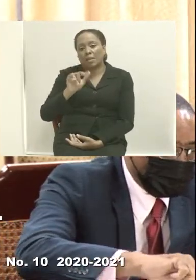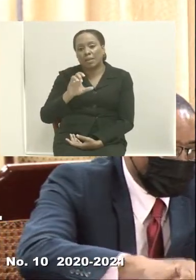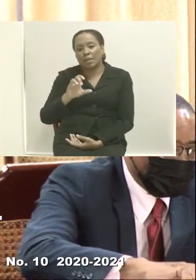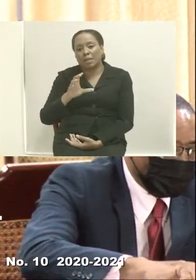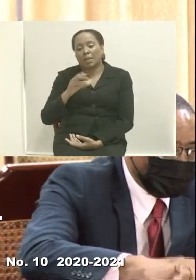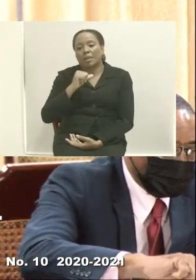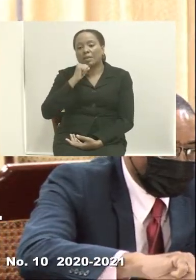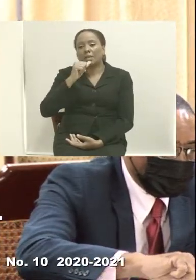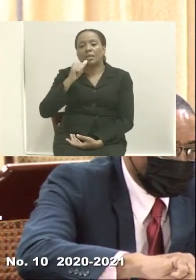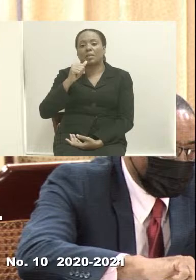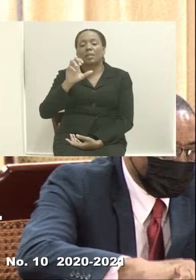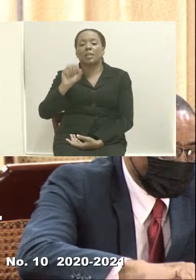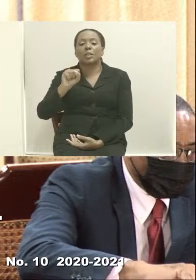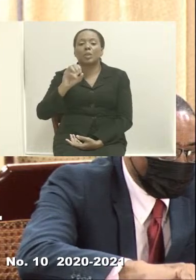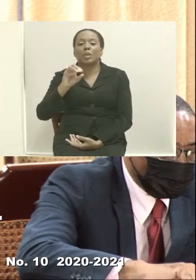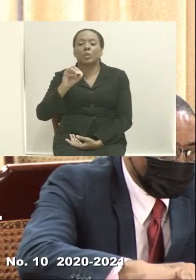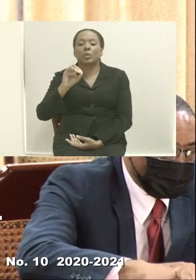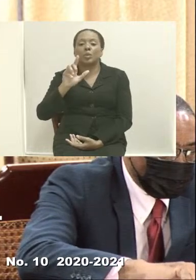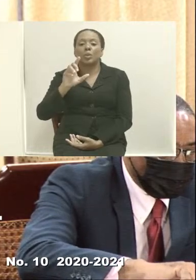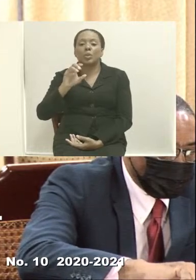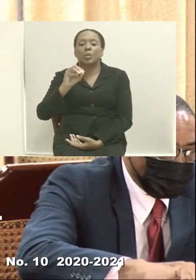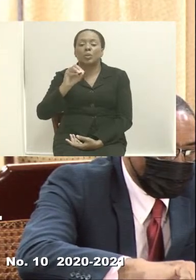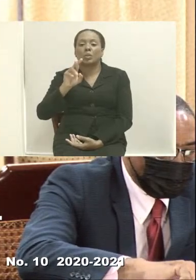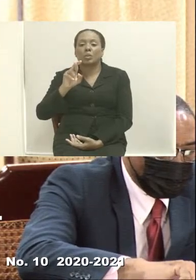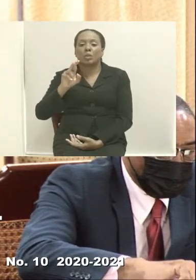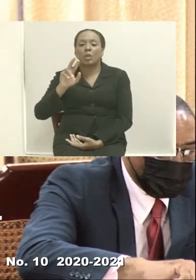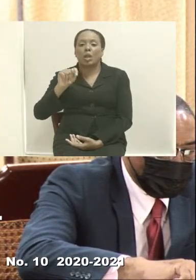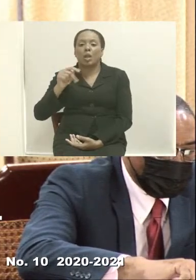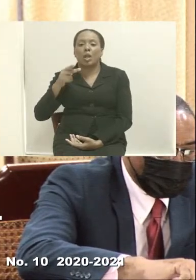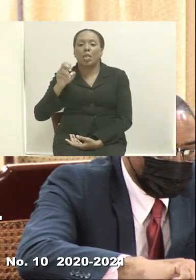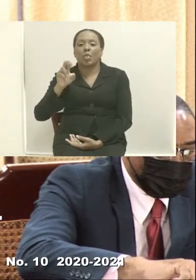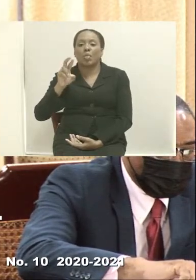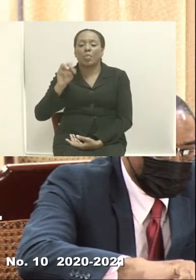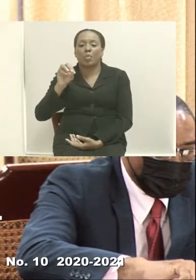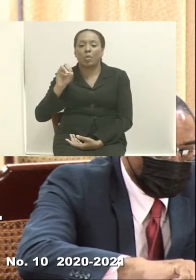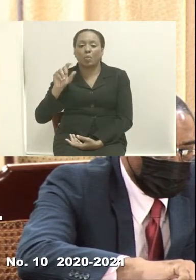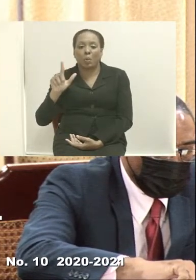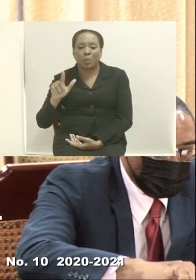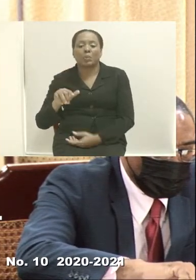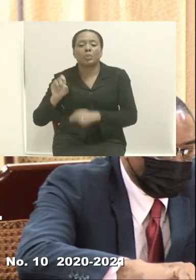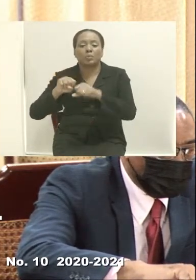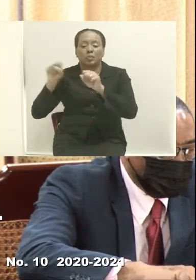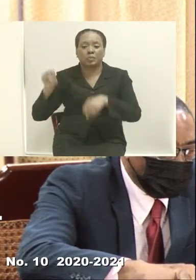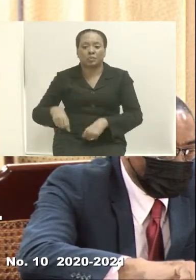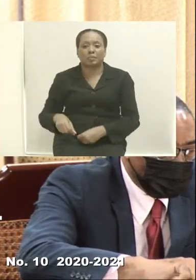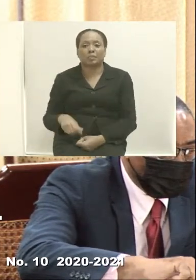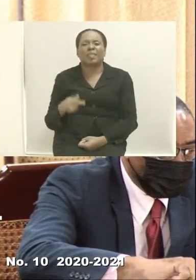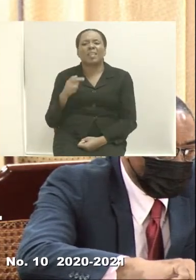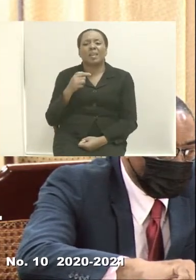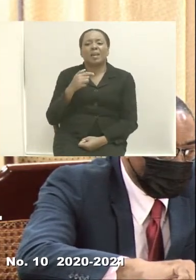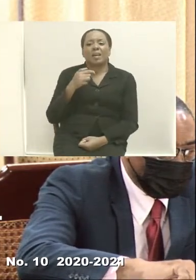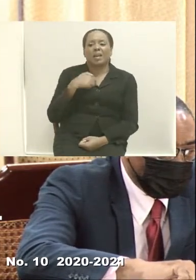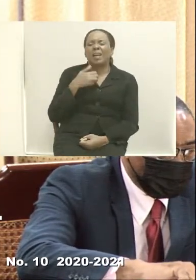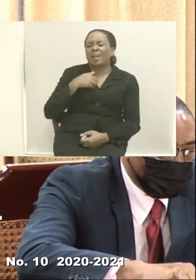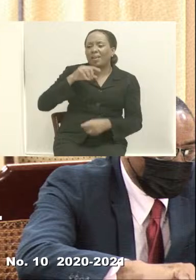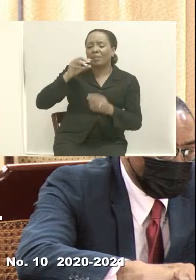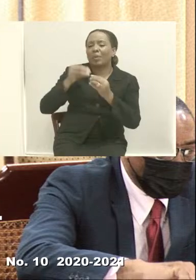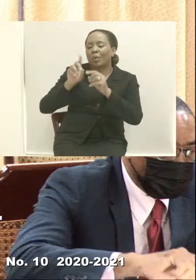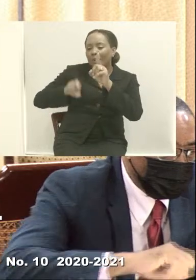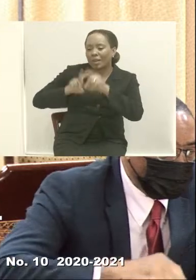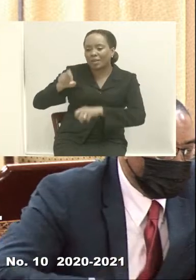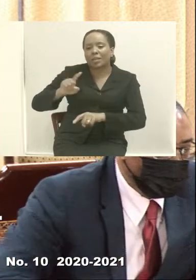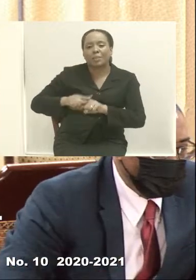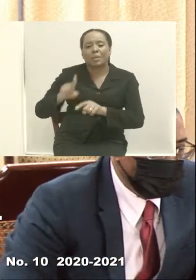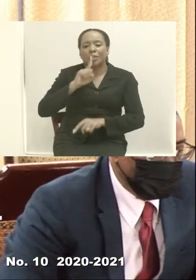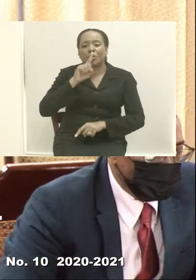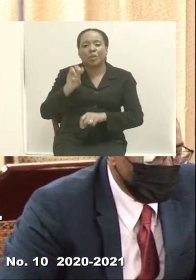systems. I don't want to be too long because I have some questions that I'm sure the minister would want the opportunity to answer with his